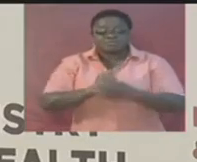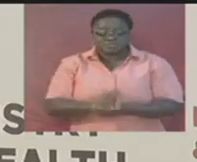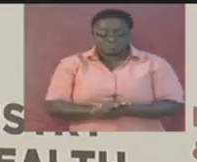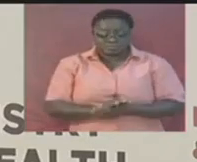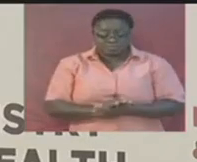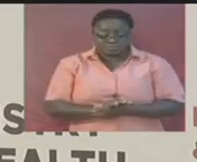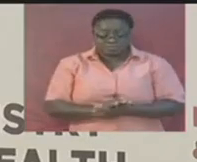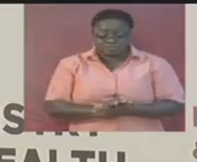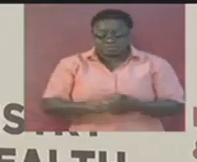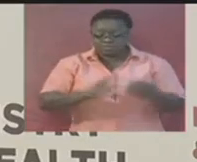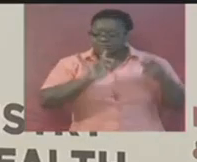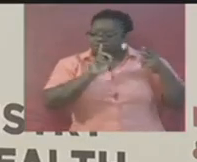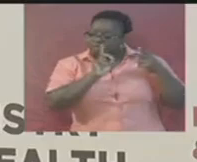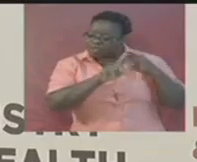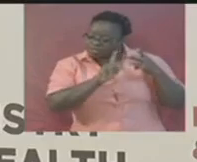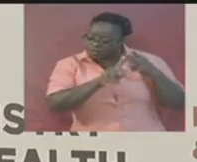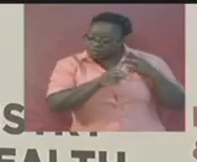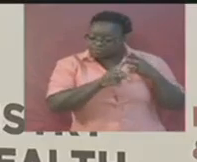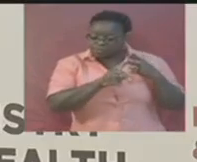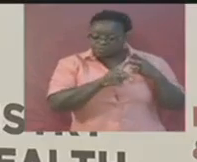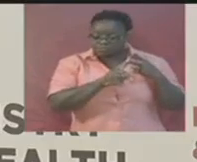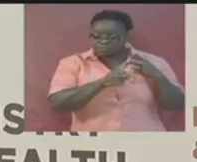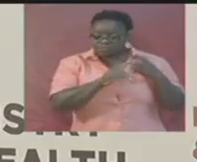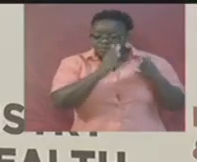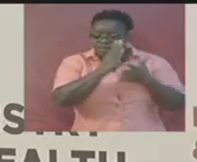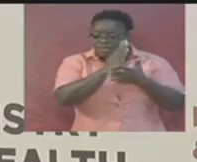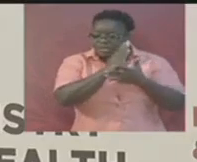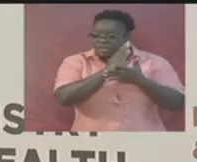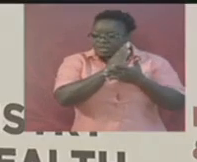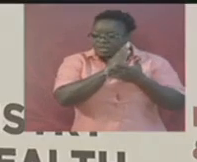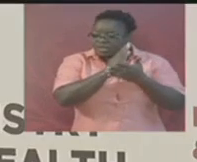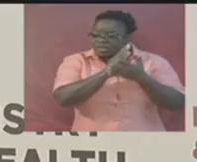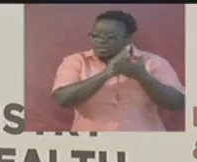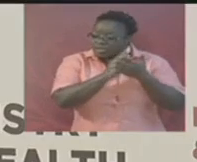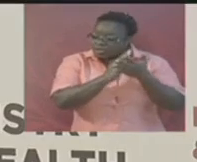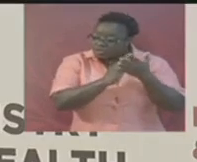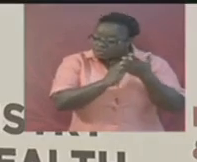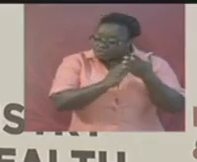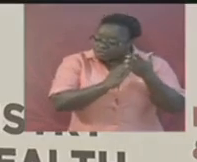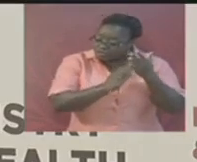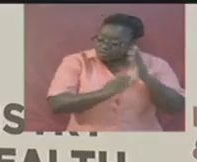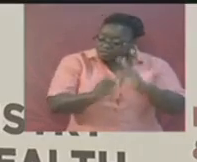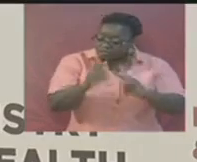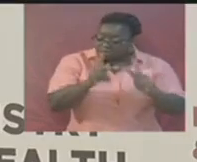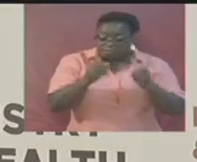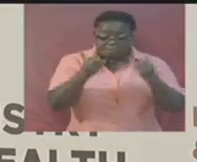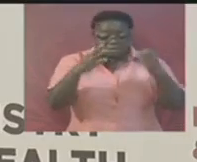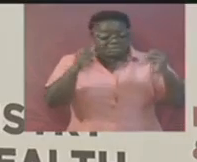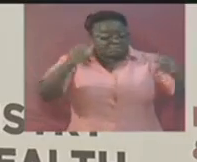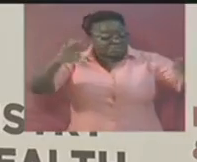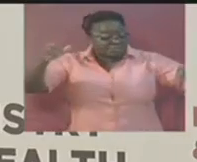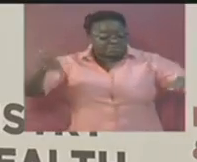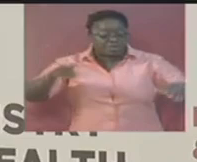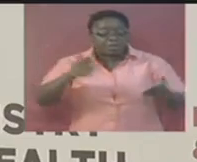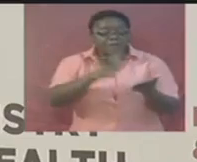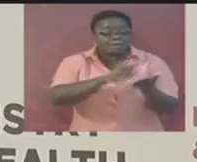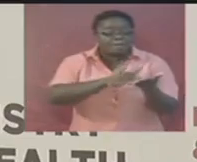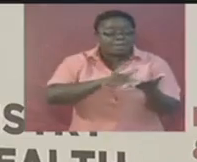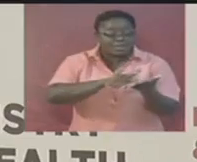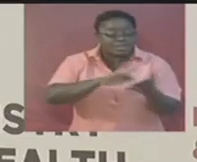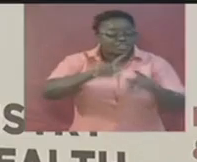was one. The other thing too is that certainly polysorbates are in a lot of things. Polysorbates are in a lot of medicines and a lot of other